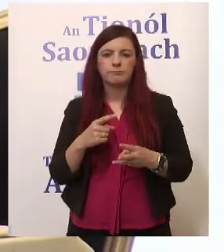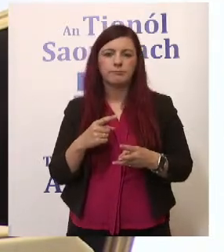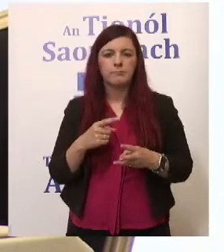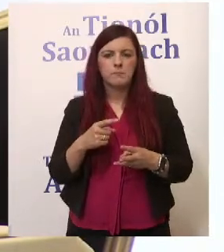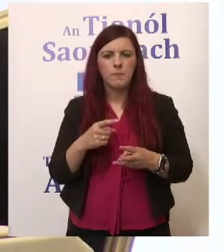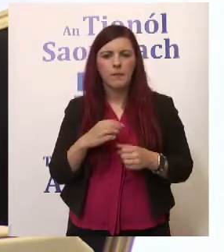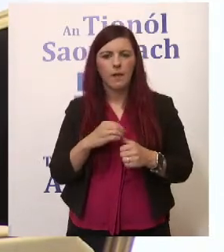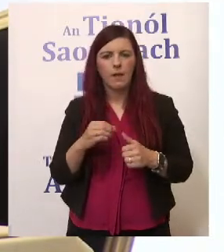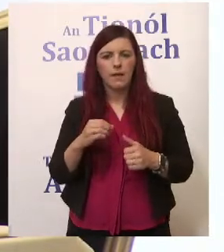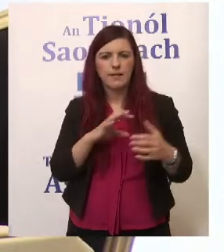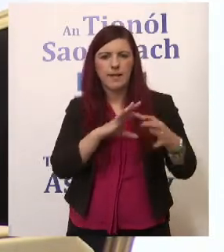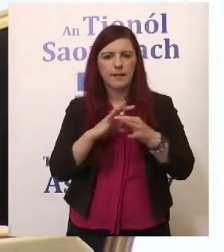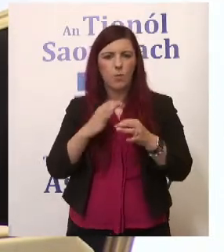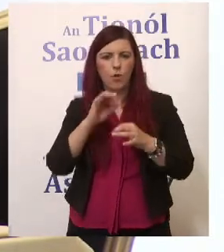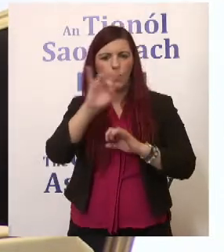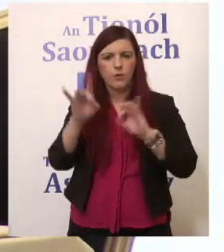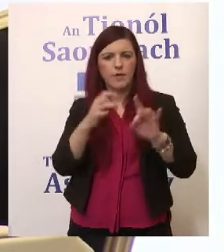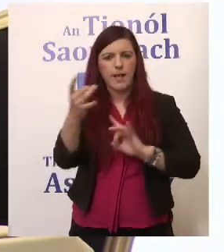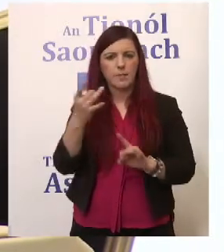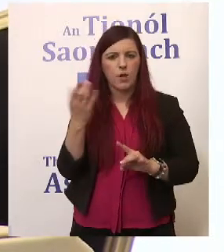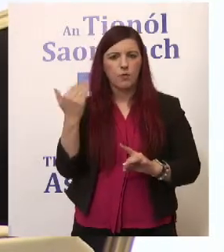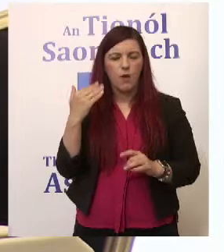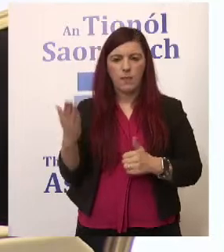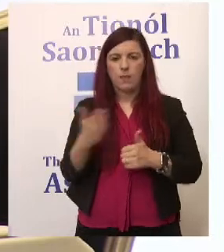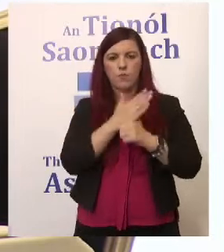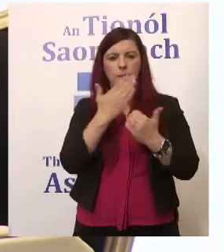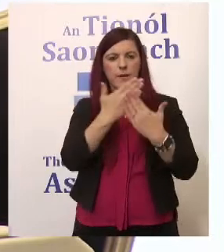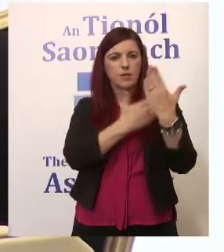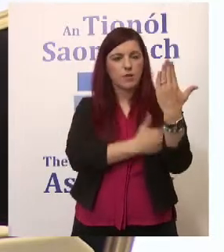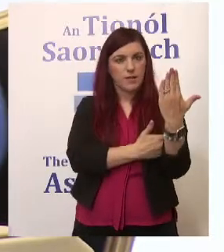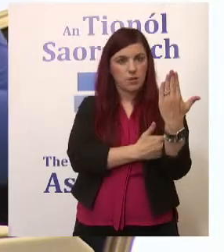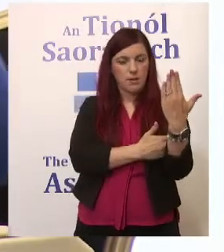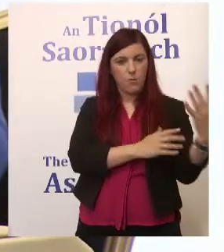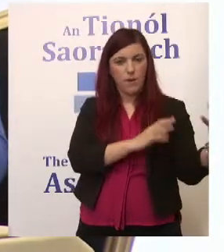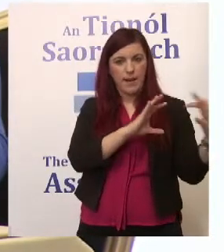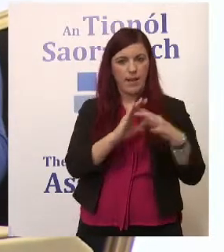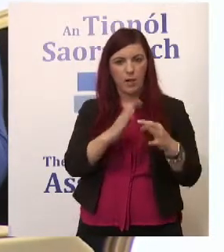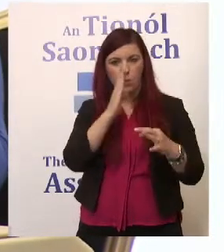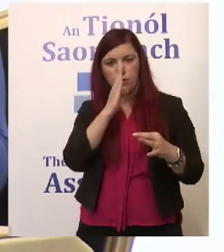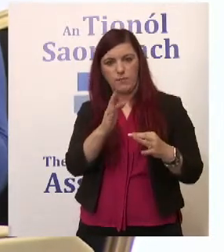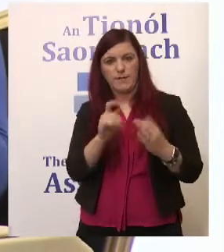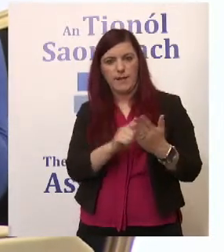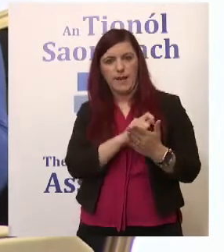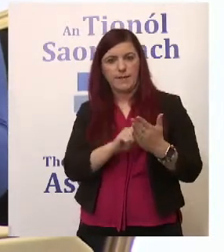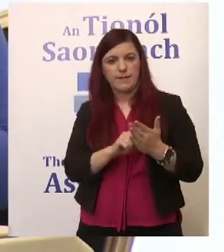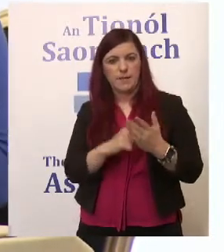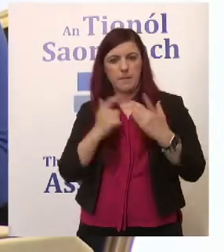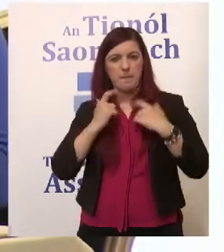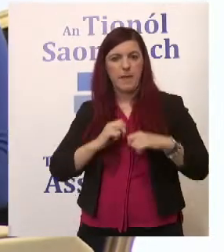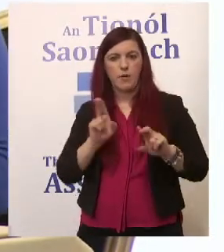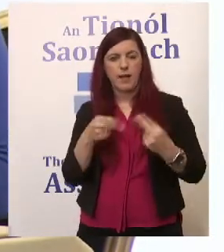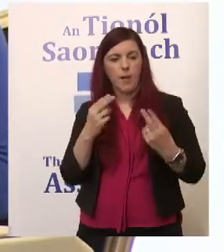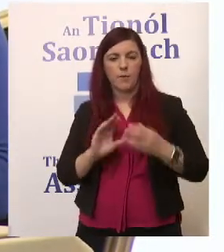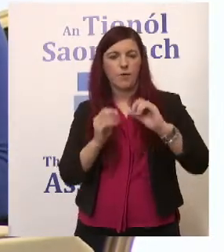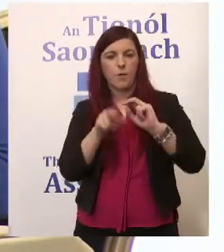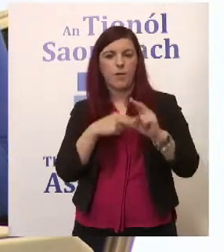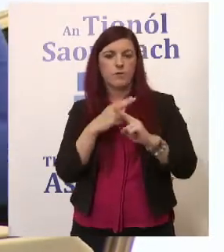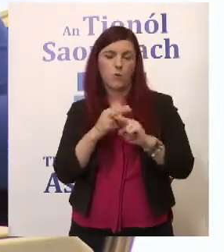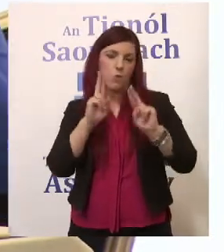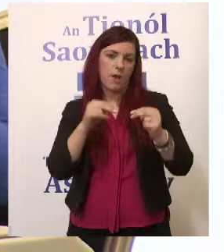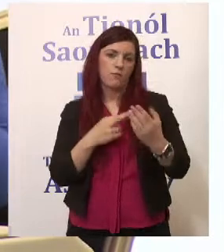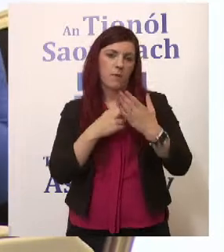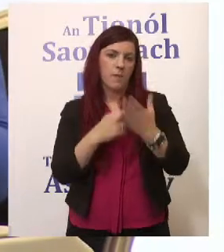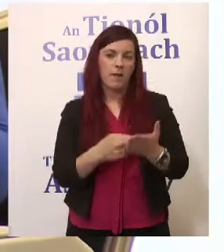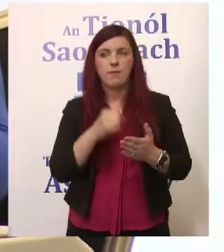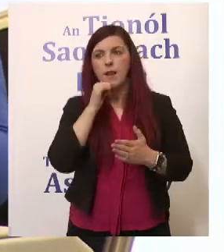earlier. There's primary legislation coming for the directly elected mayor, can't be created without it. So you could make a recommendation that